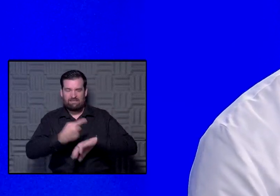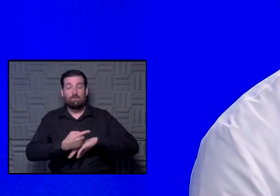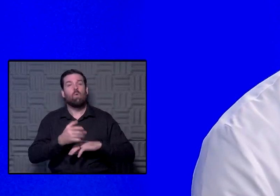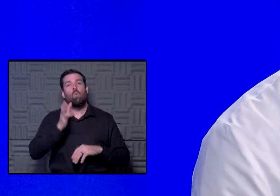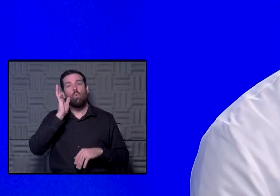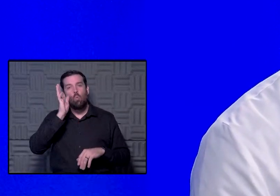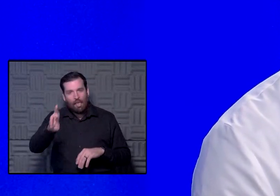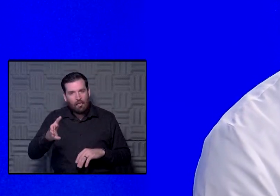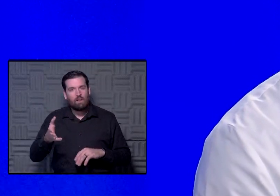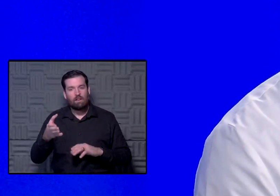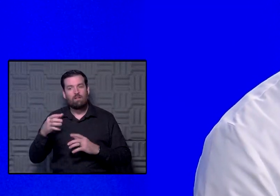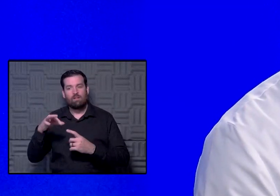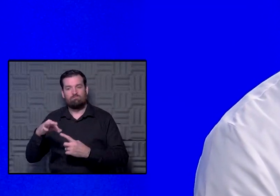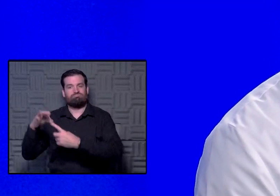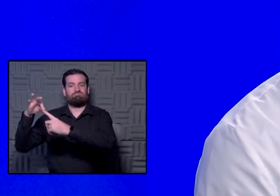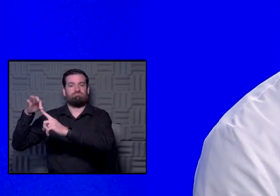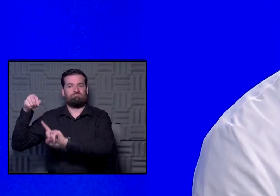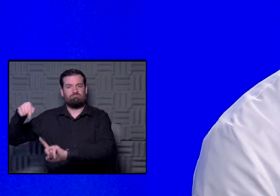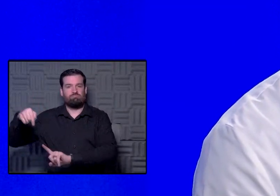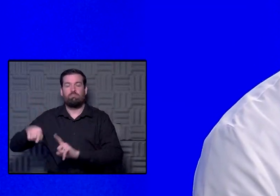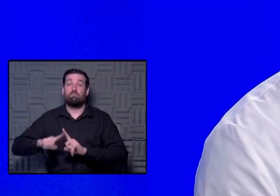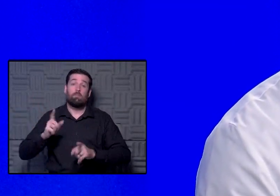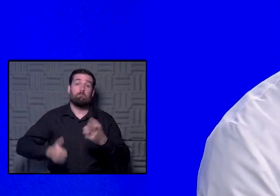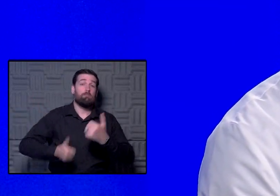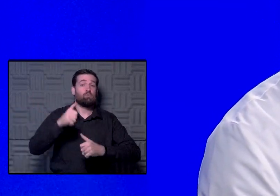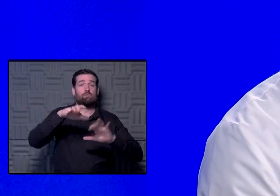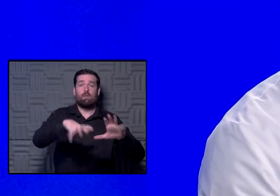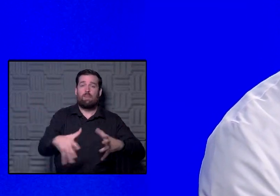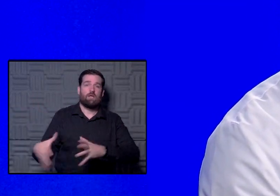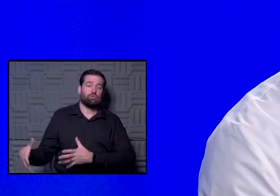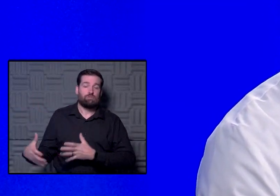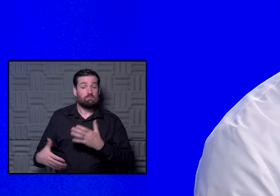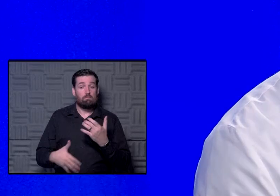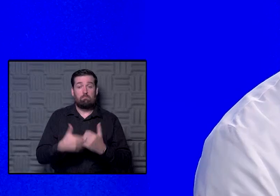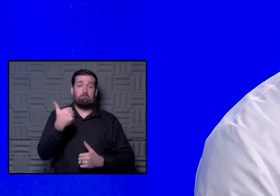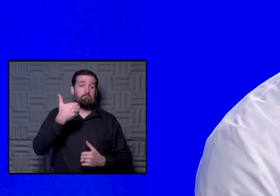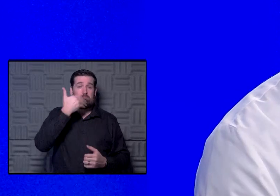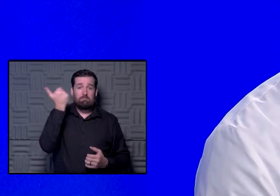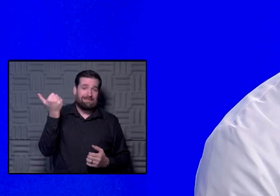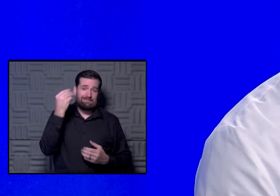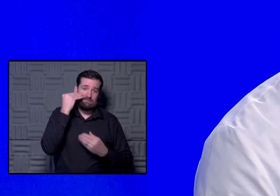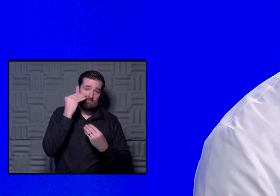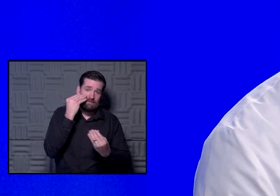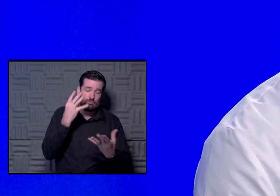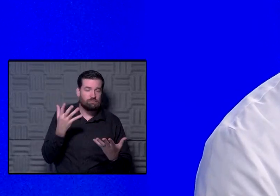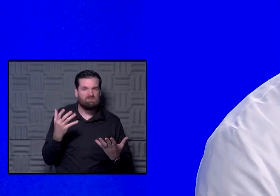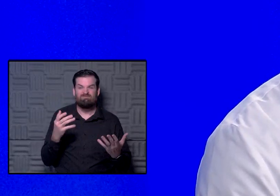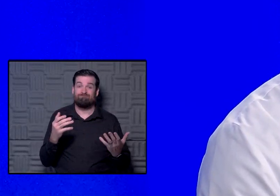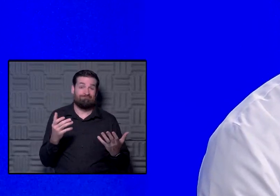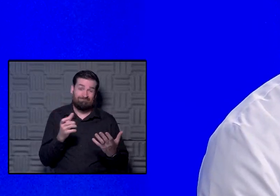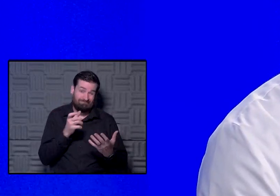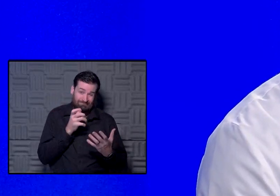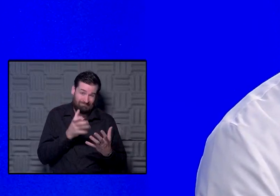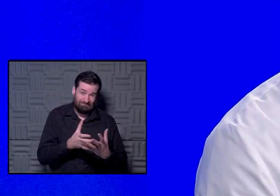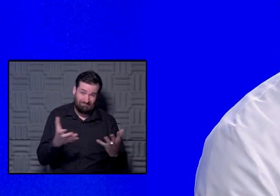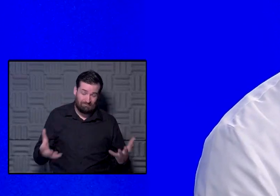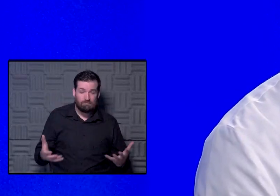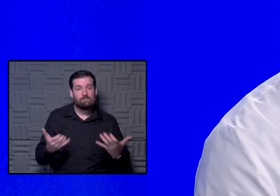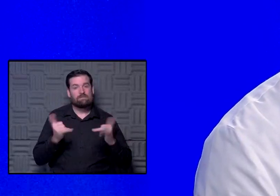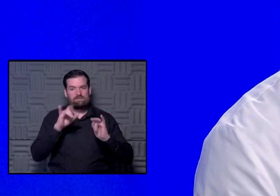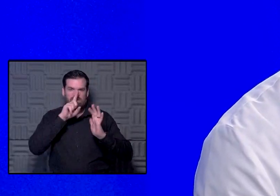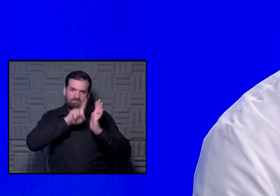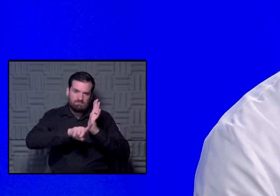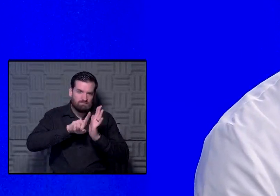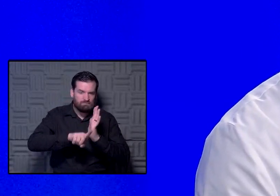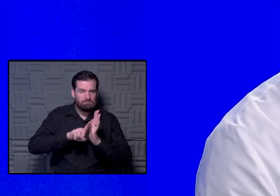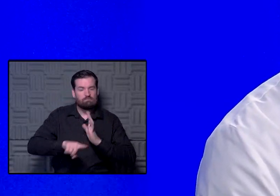be outliers, but for the majority of the population, right now the best data, and again, there's little data, we are still looking at